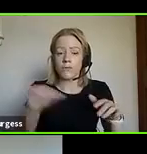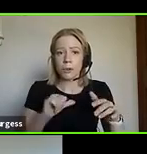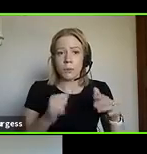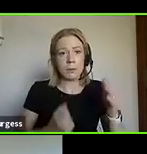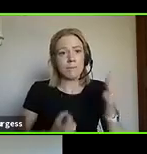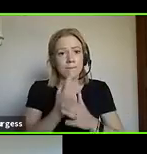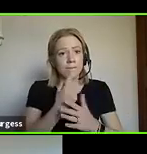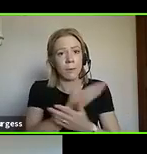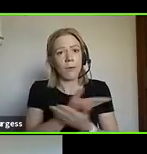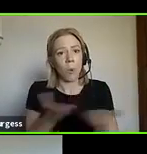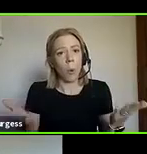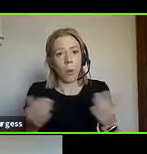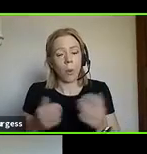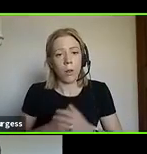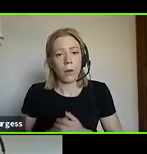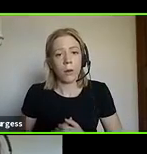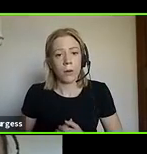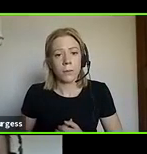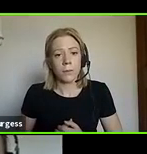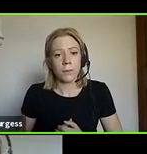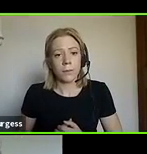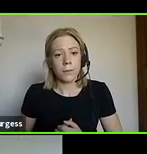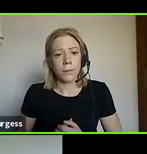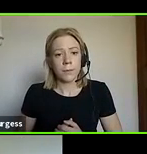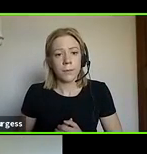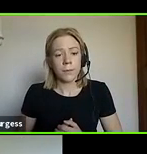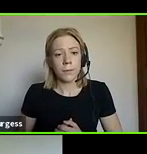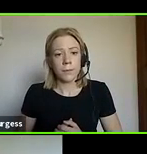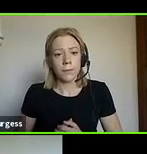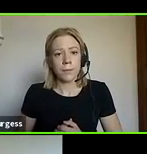terms of monitoring these provisions.